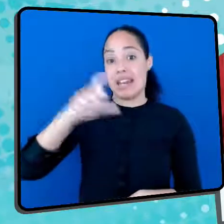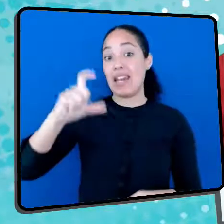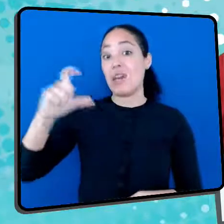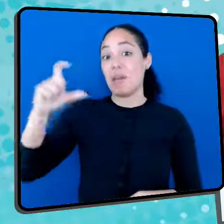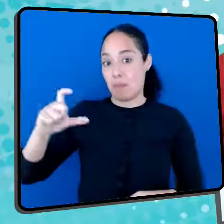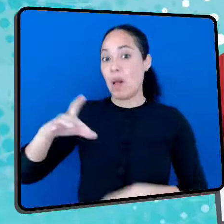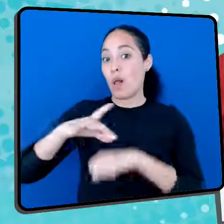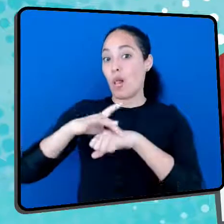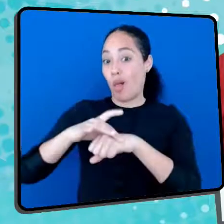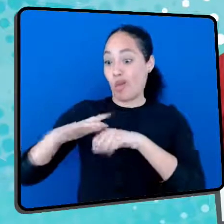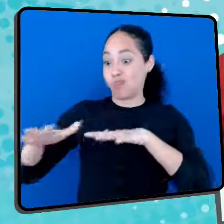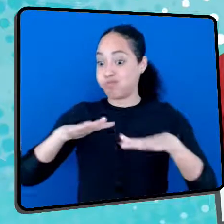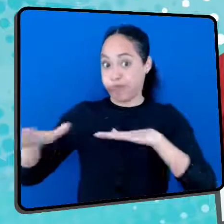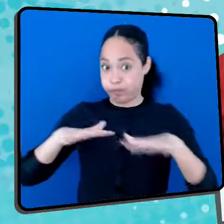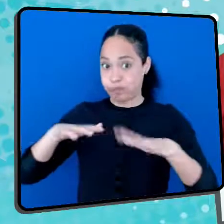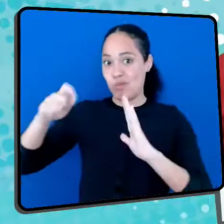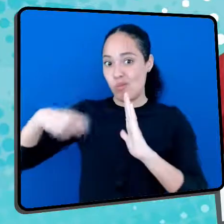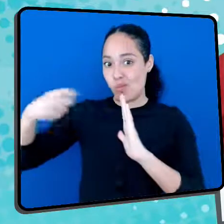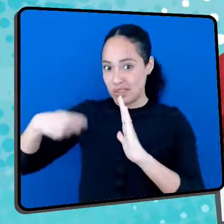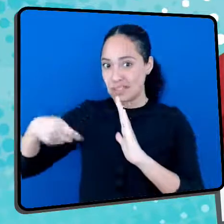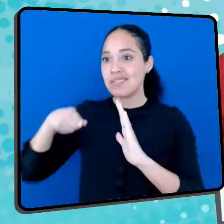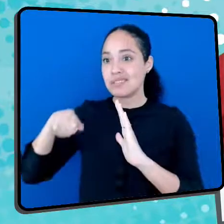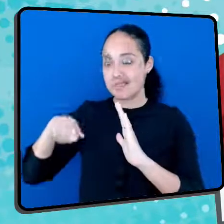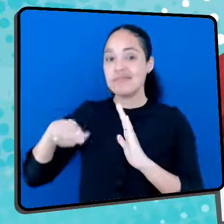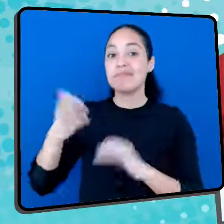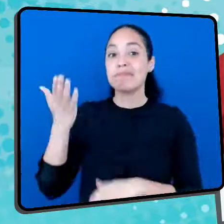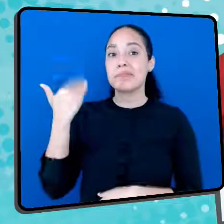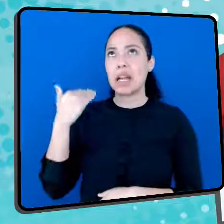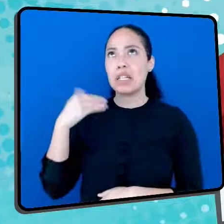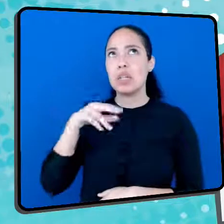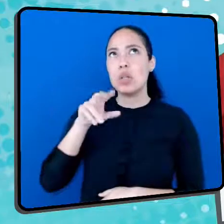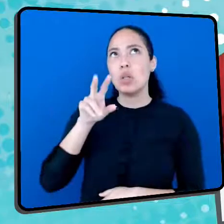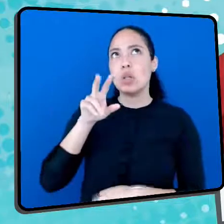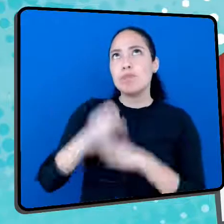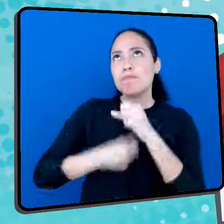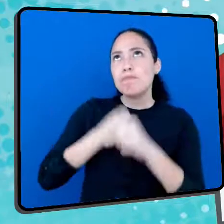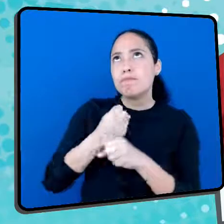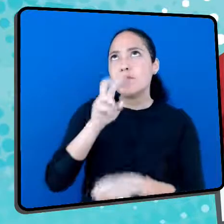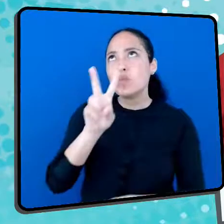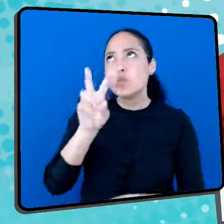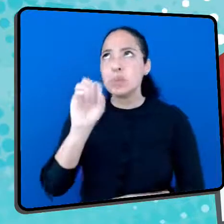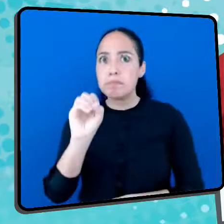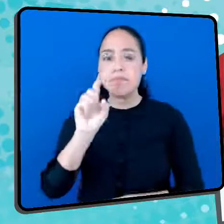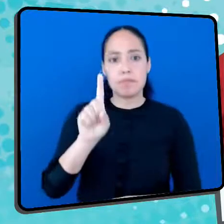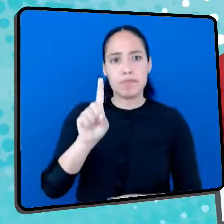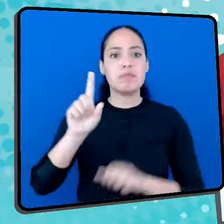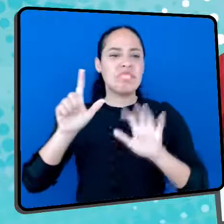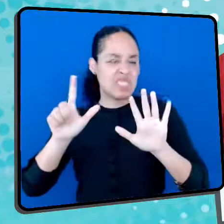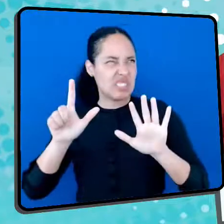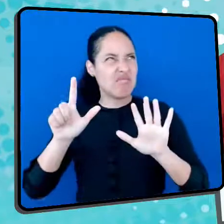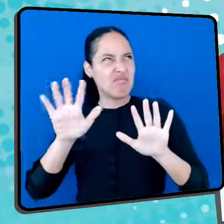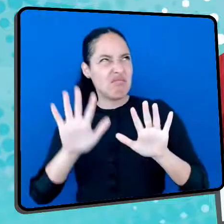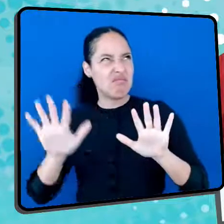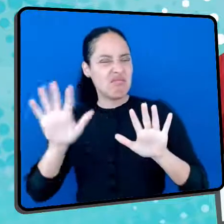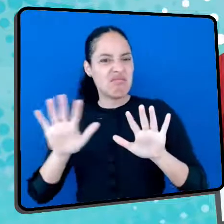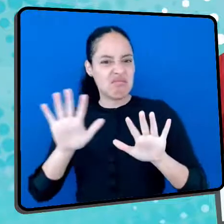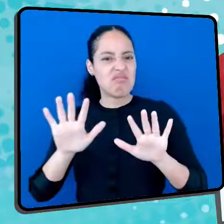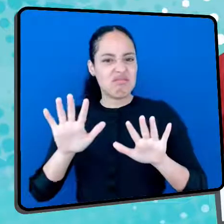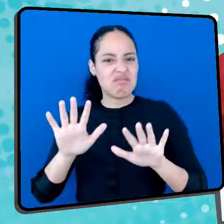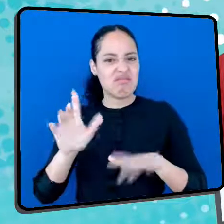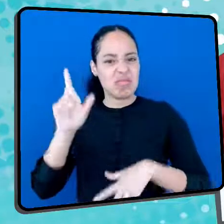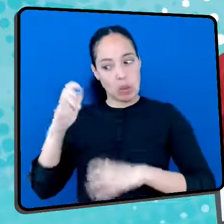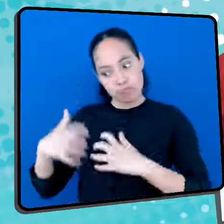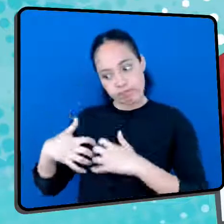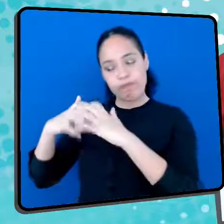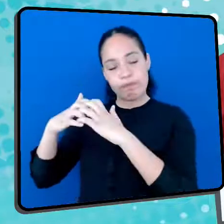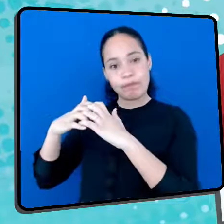on in 2017, something, I think. Yeah. So and then I